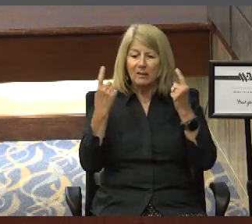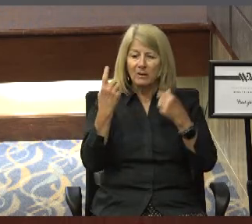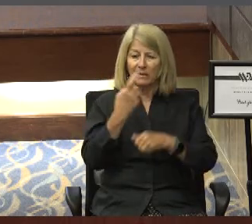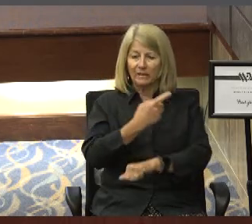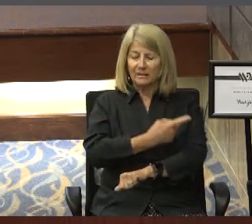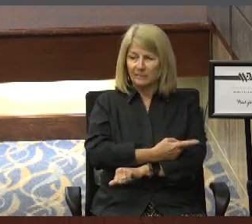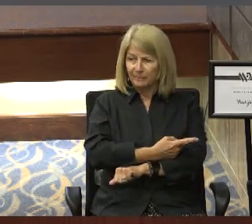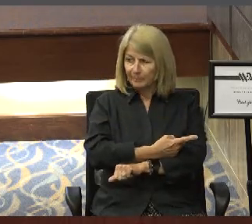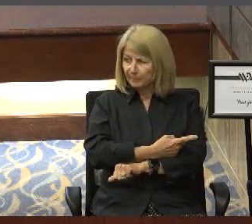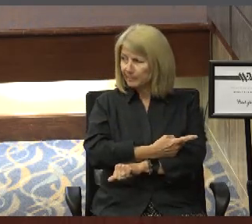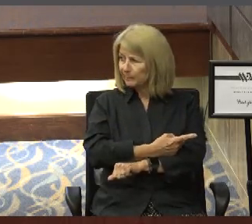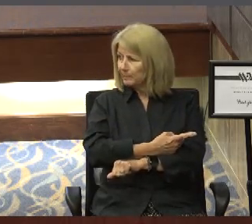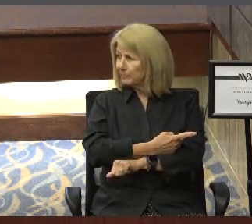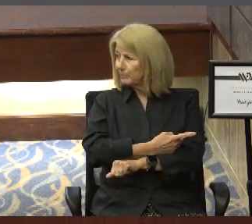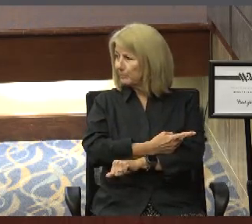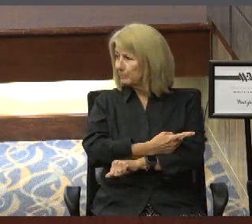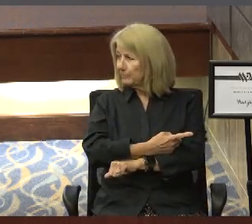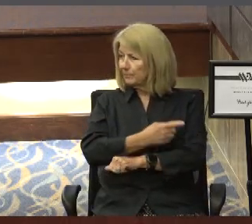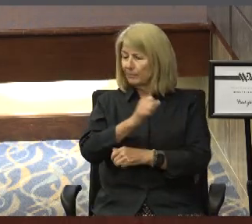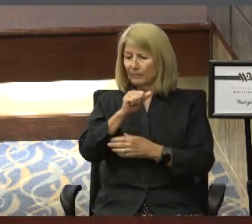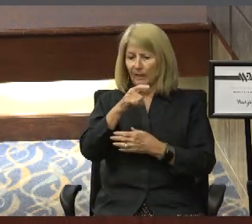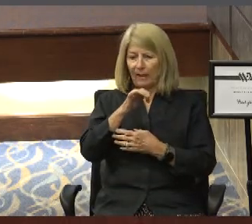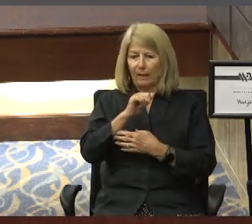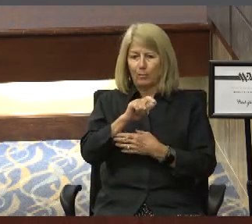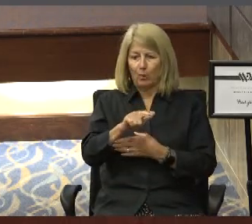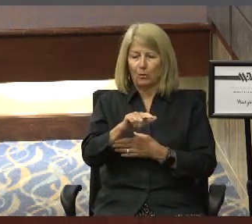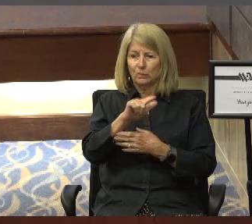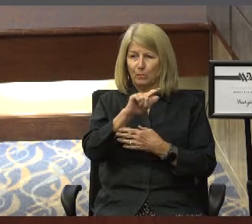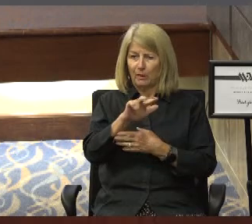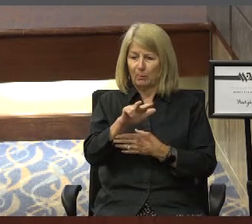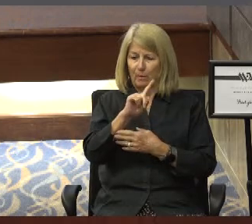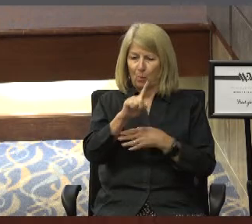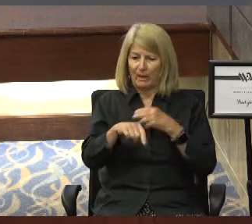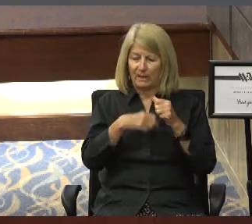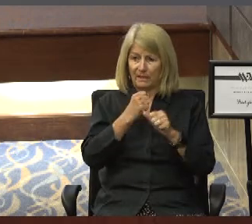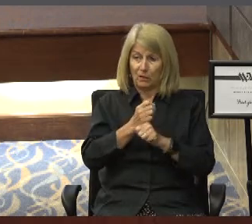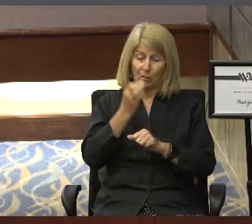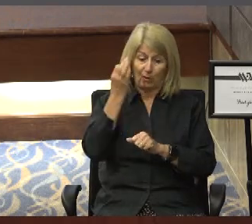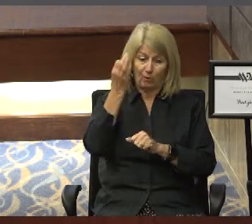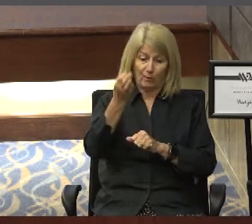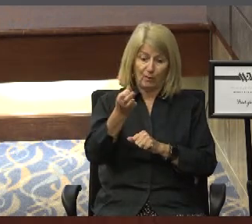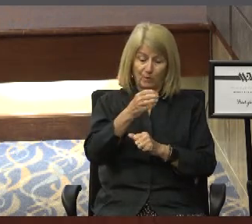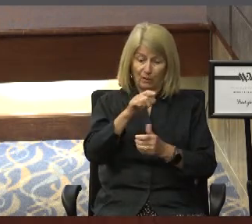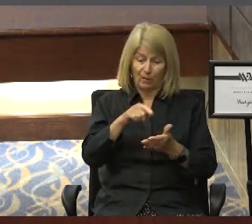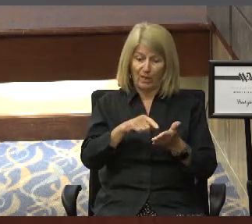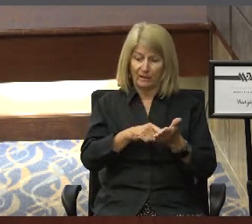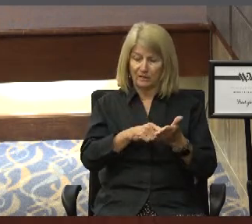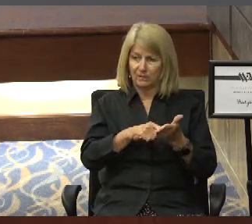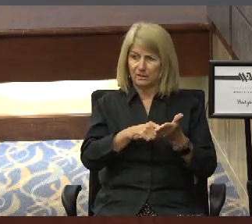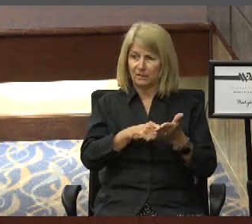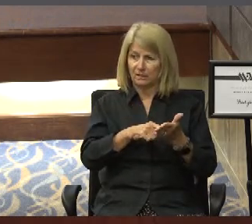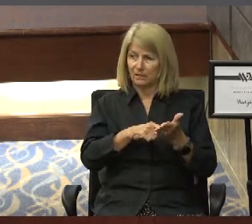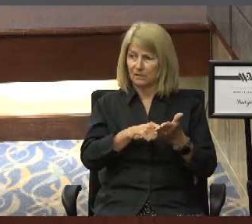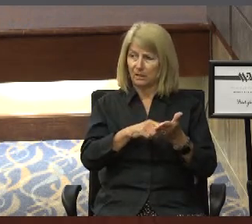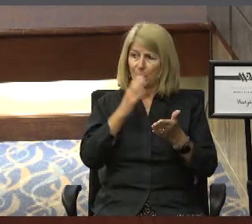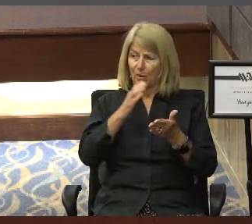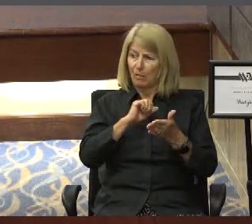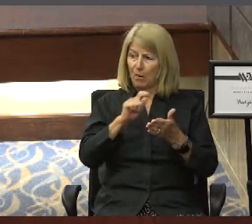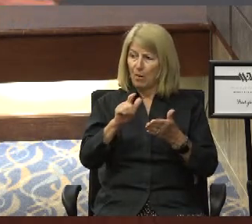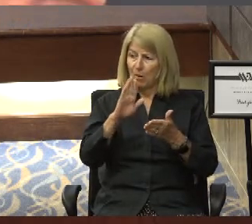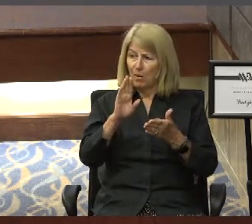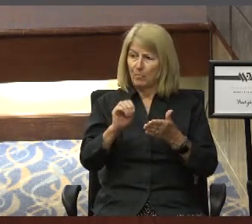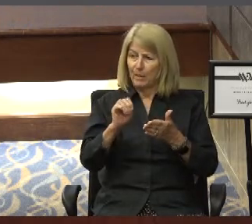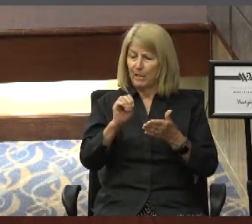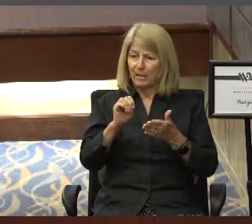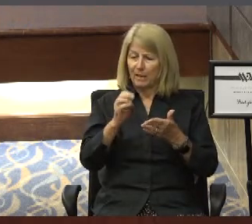I guess it's always been April 2023. So 1 year from now, this will all be complete. And I guess